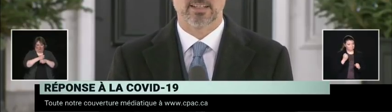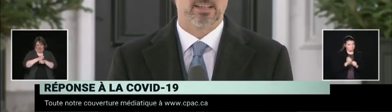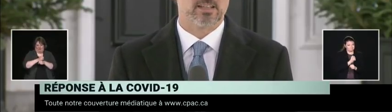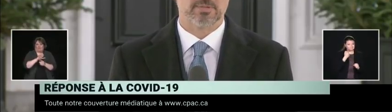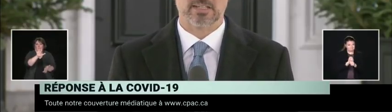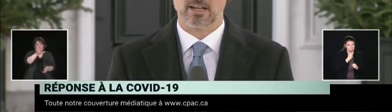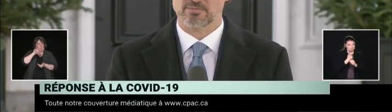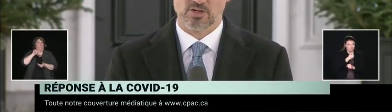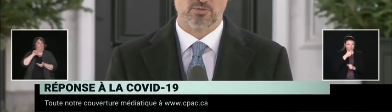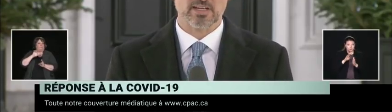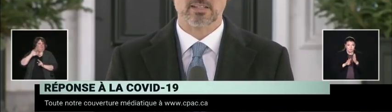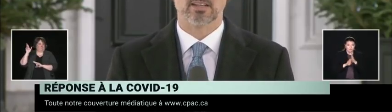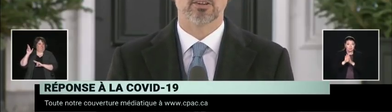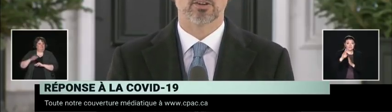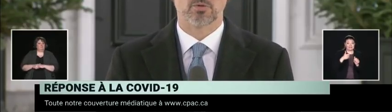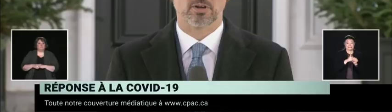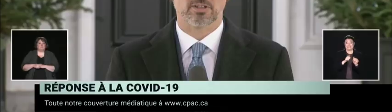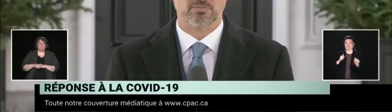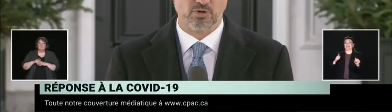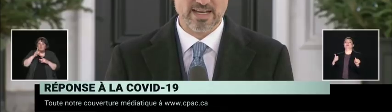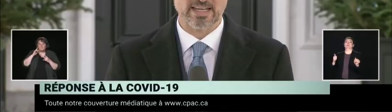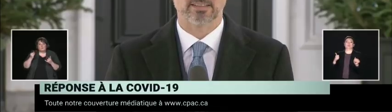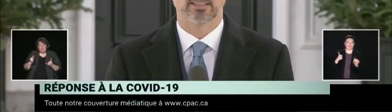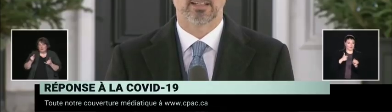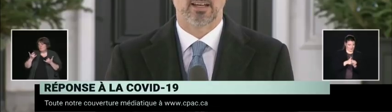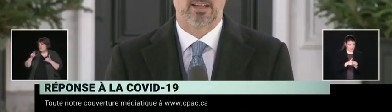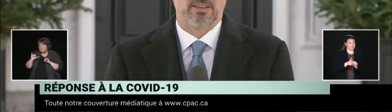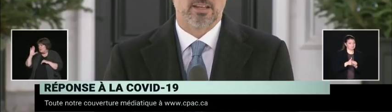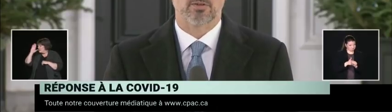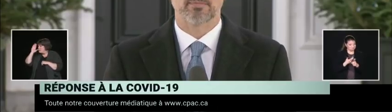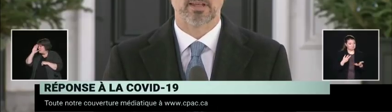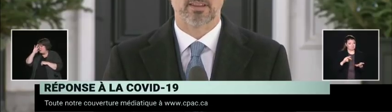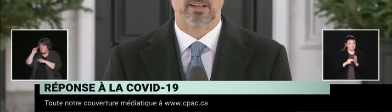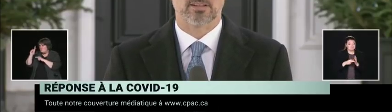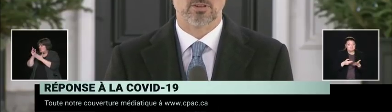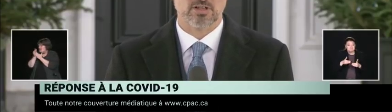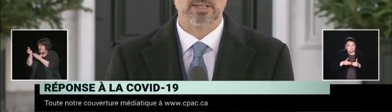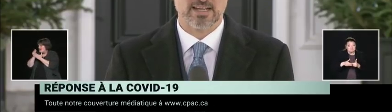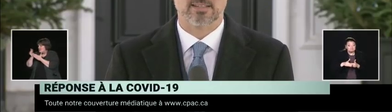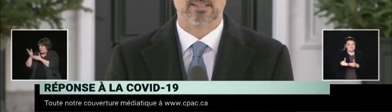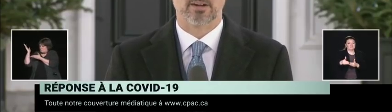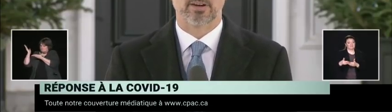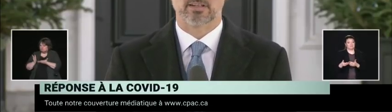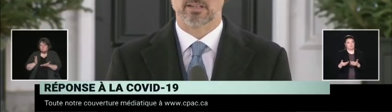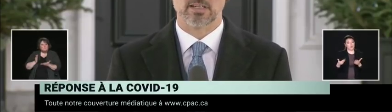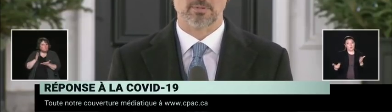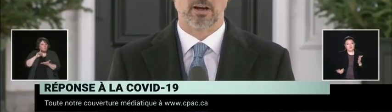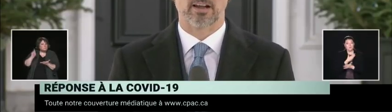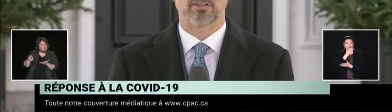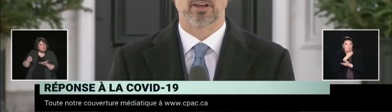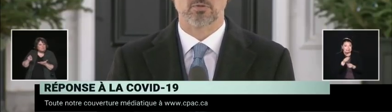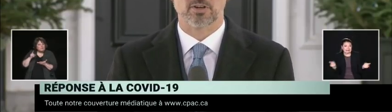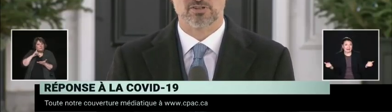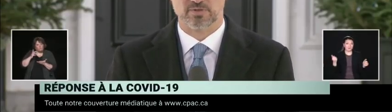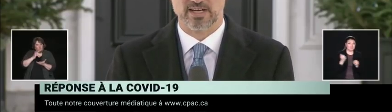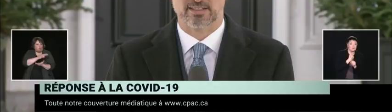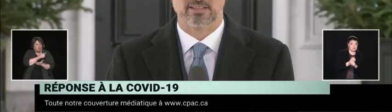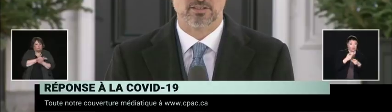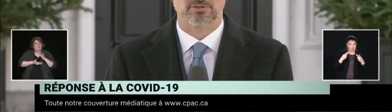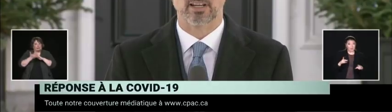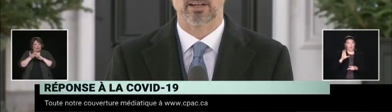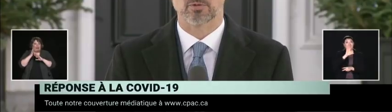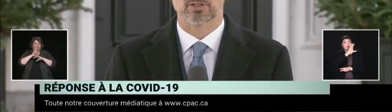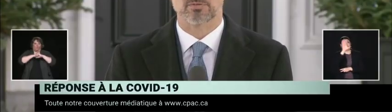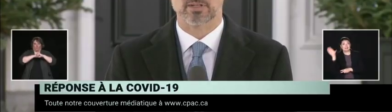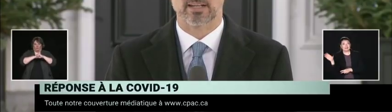Canada. In the meantime, we continue to work to bring in the equipment that is going to be necessary to keep our healthcare workers protected